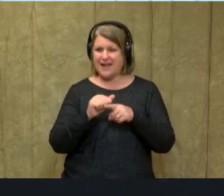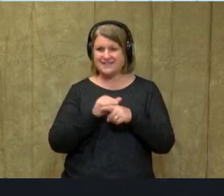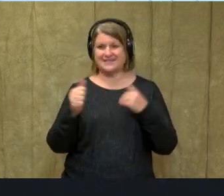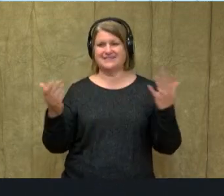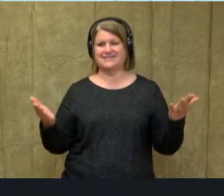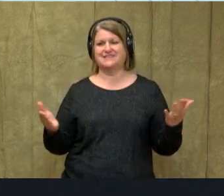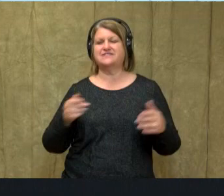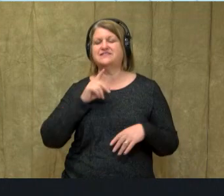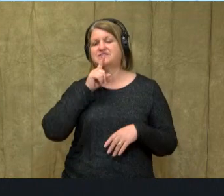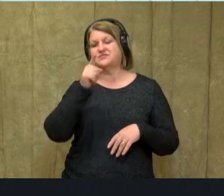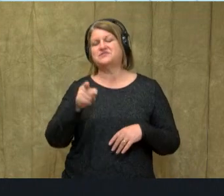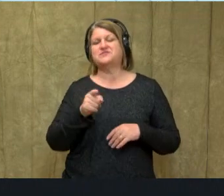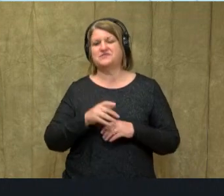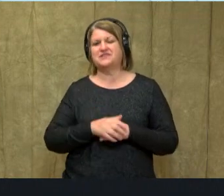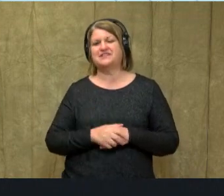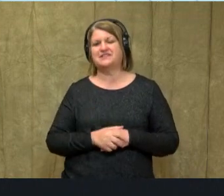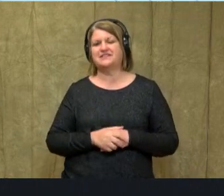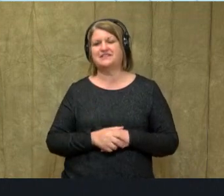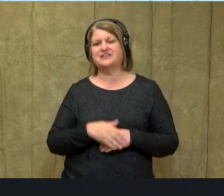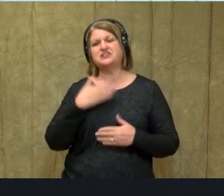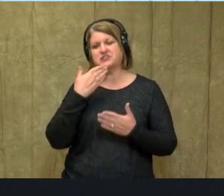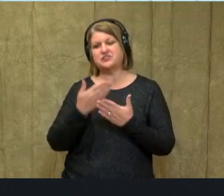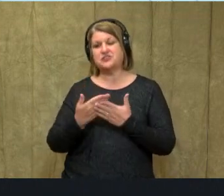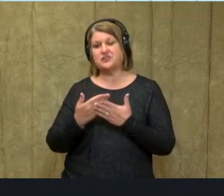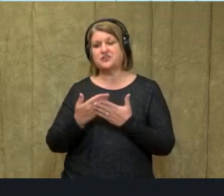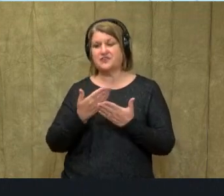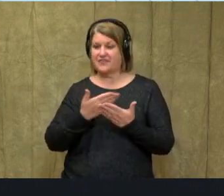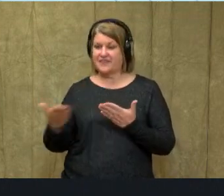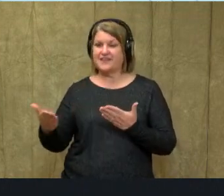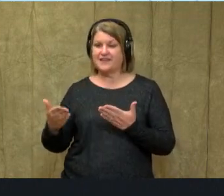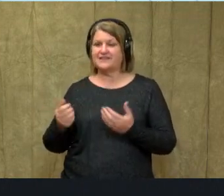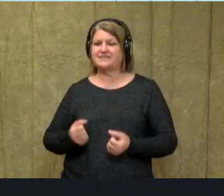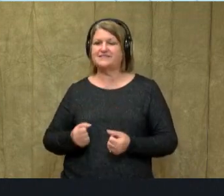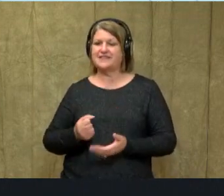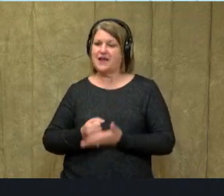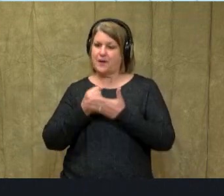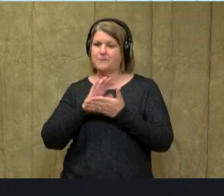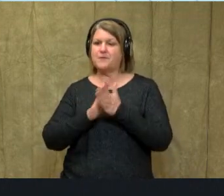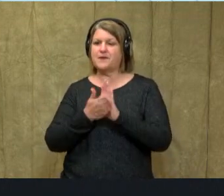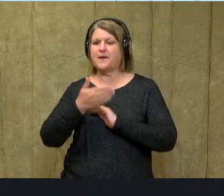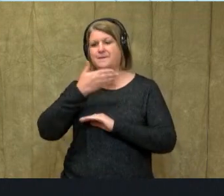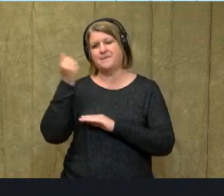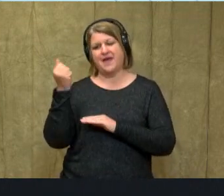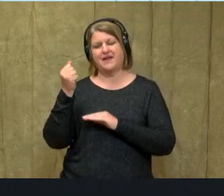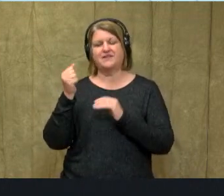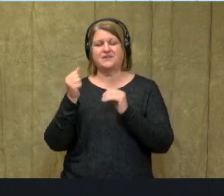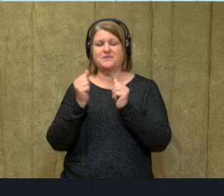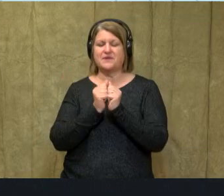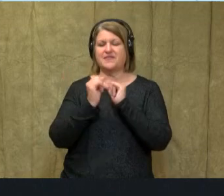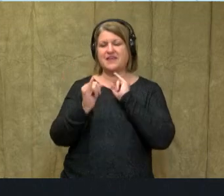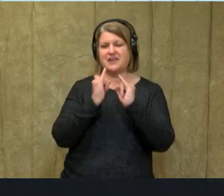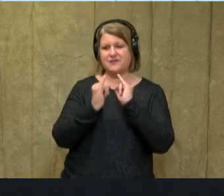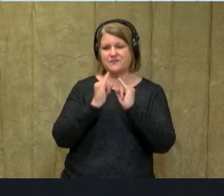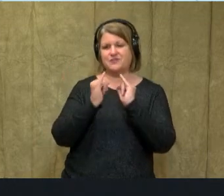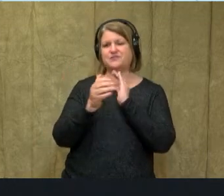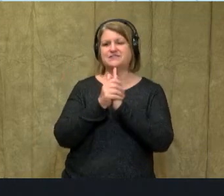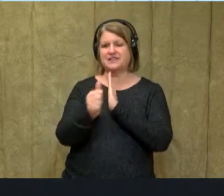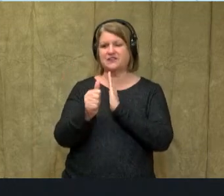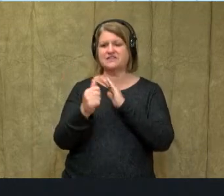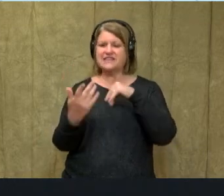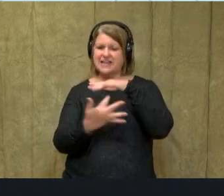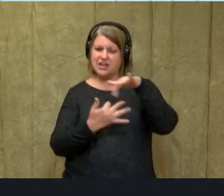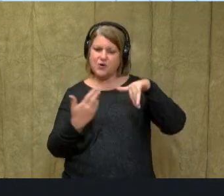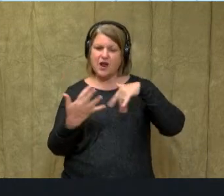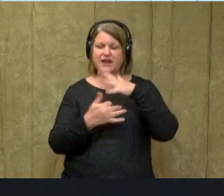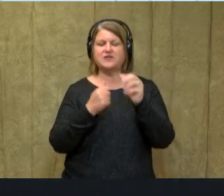it really is, it's really a good exercise to help you get better at interview skills, but interacting with other